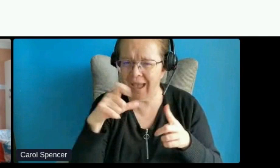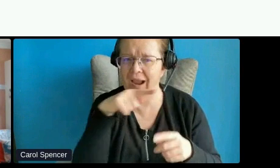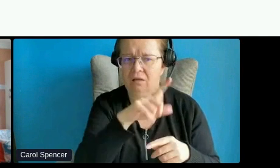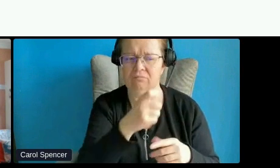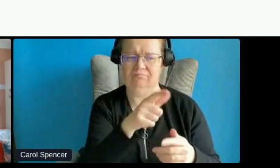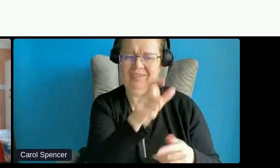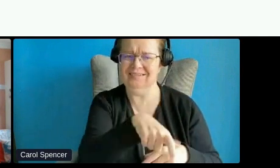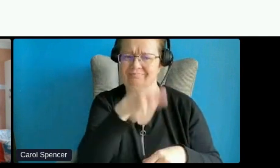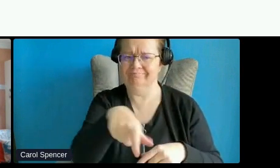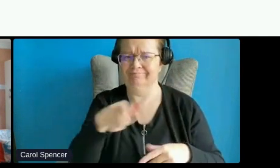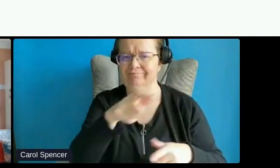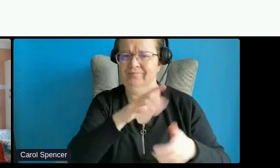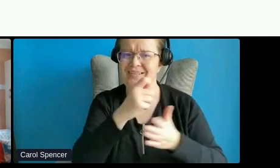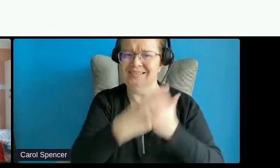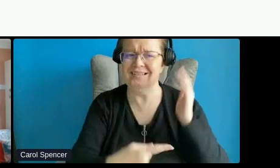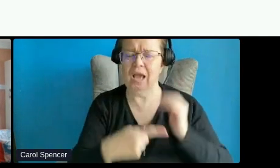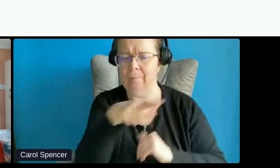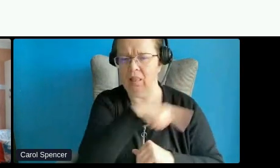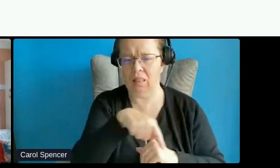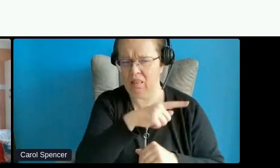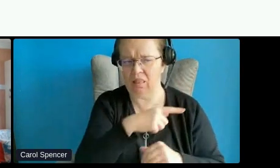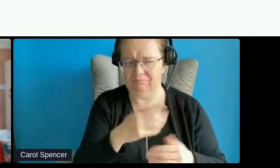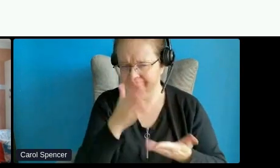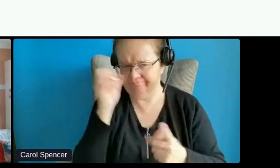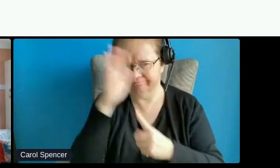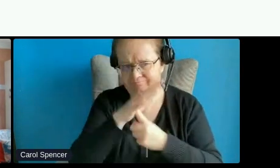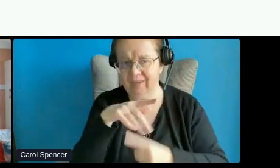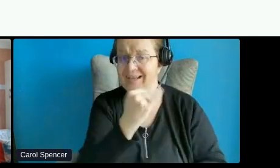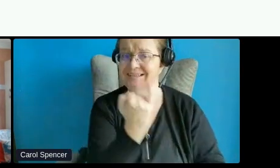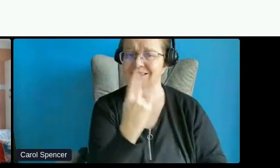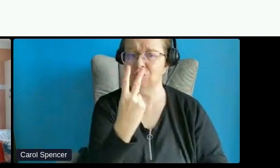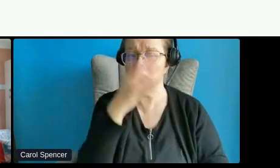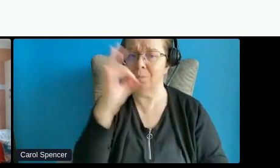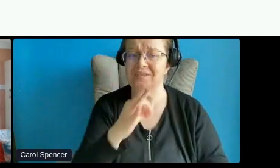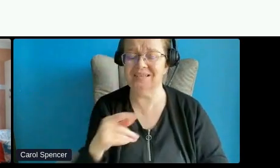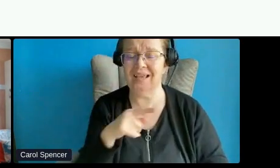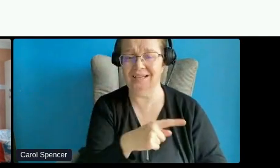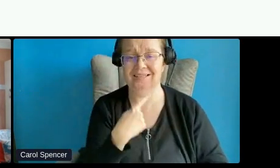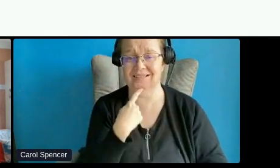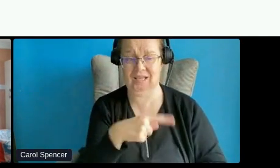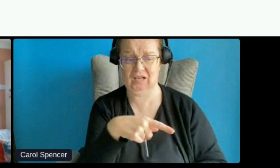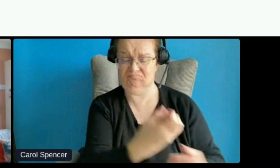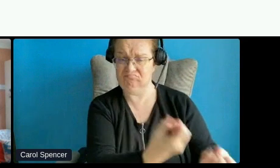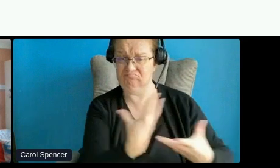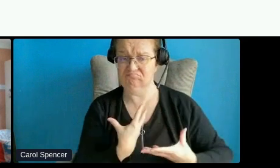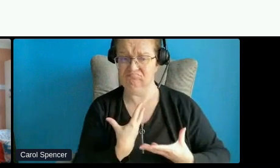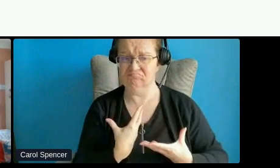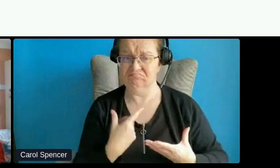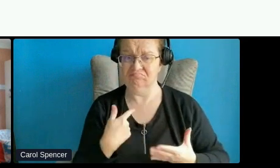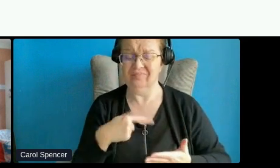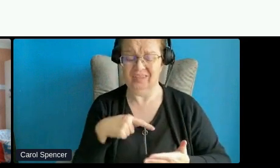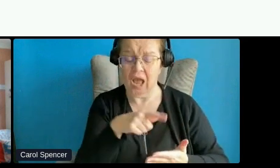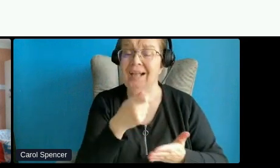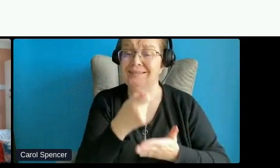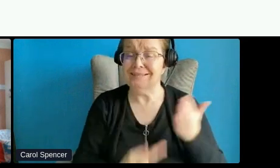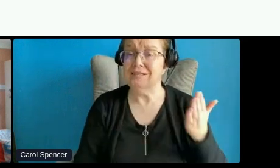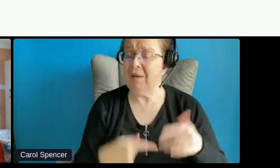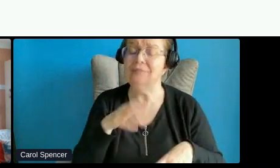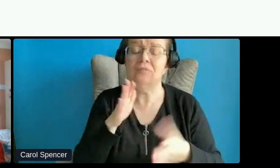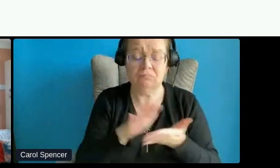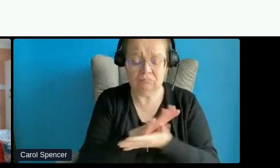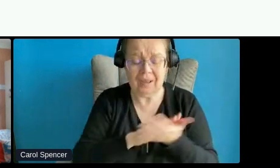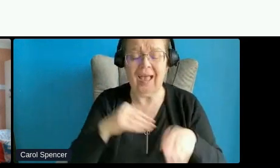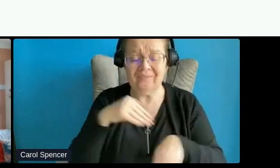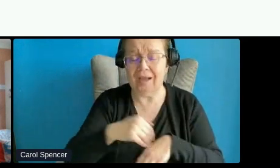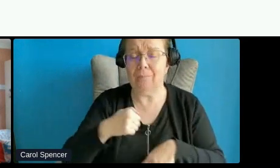And in our research, we found that 62% of our respondents said that their disability or access needs influenced